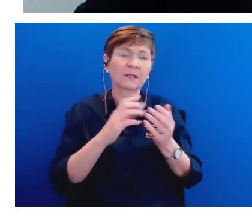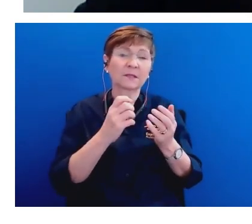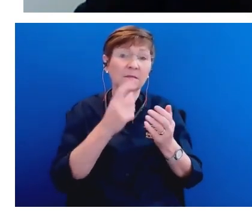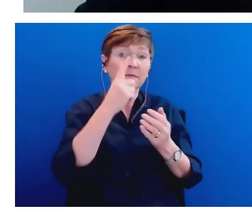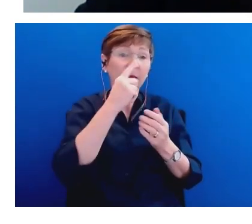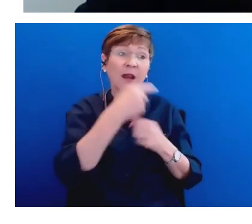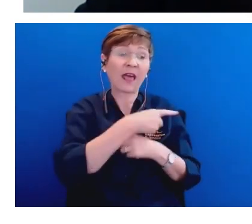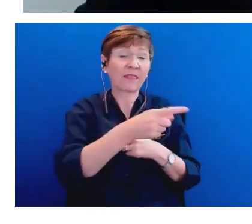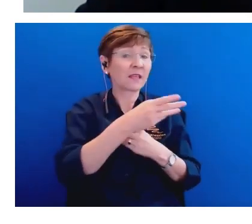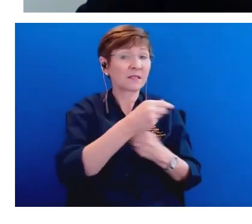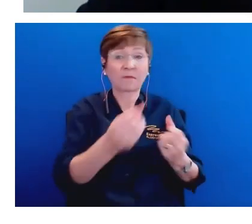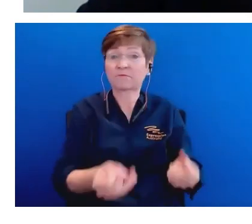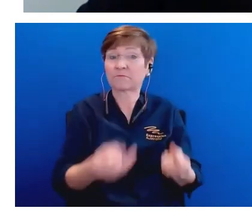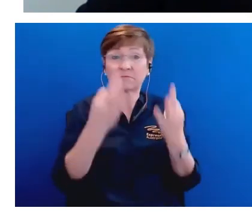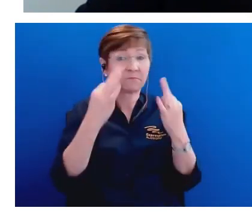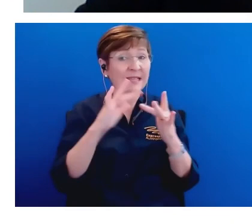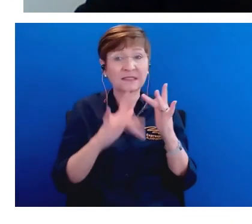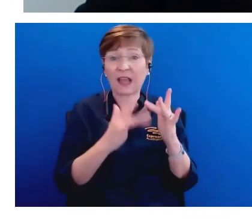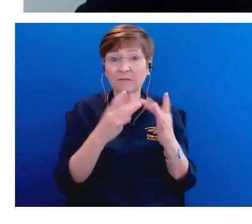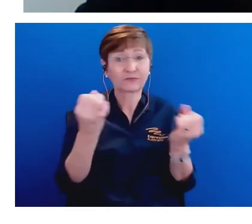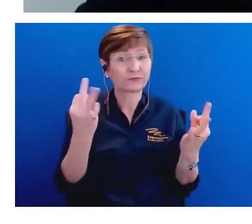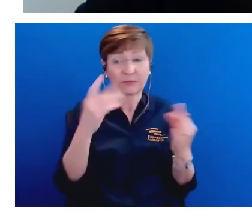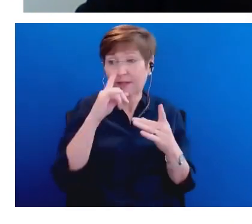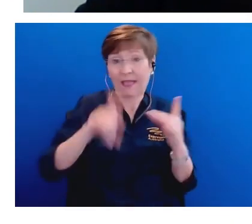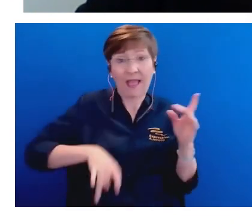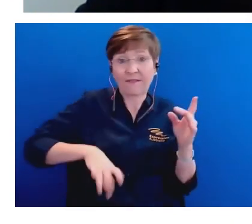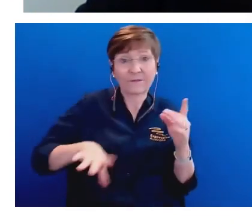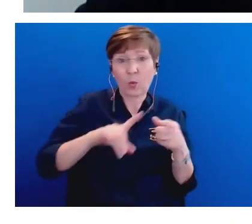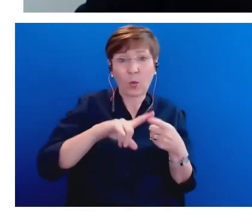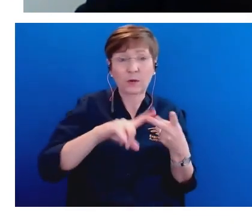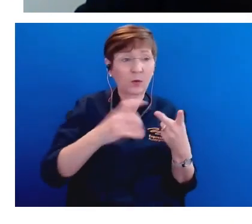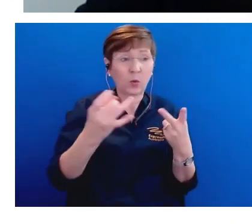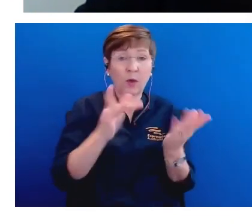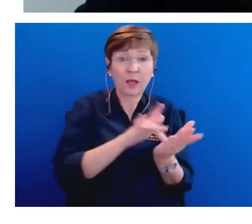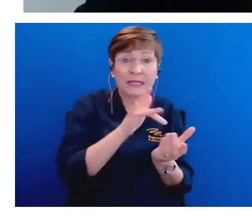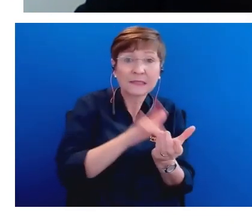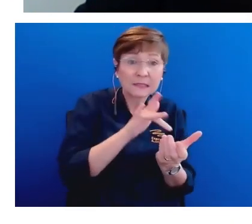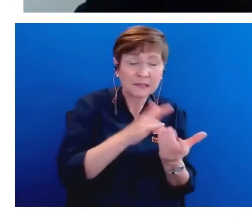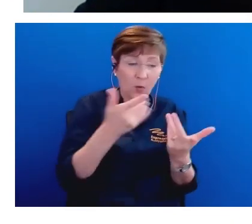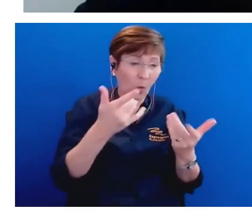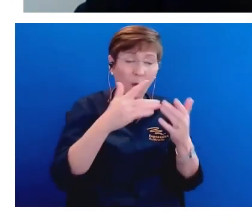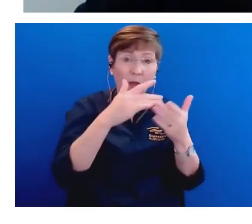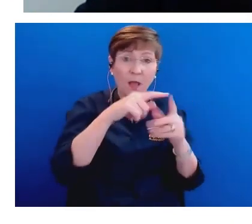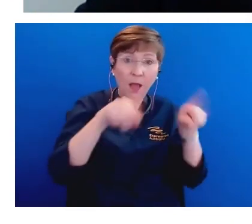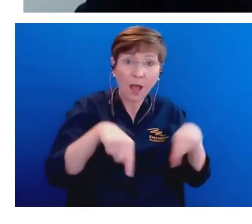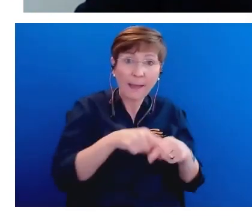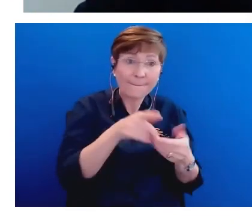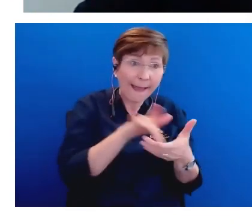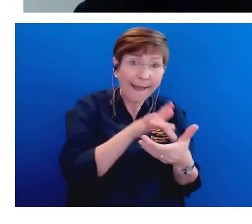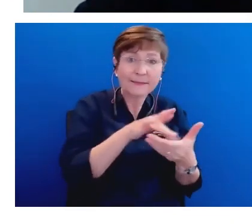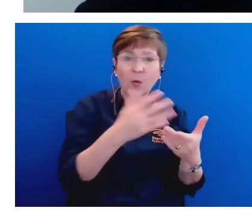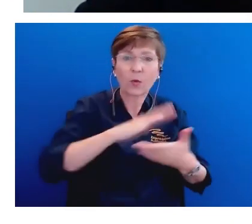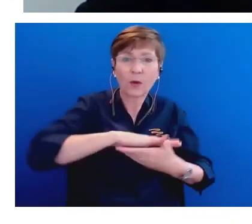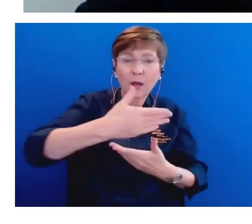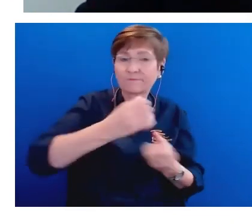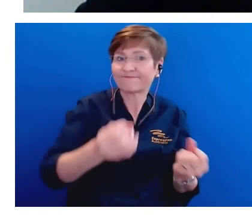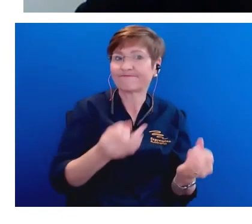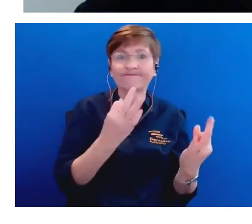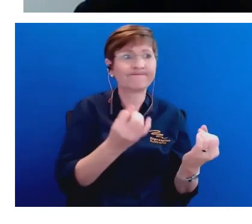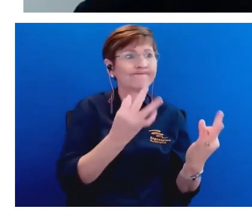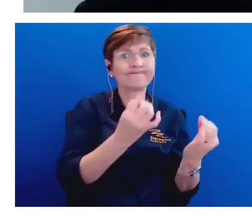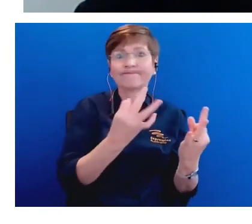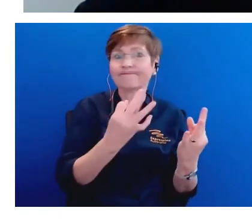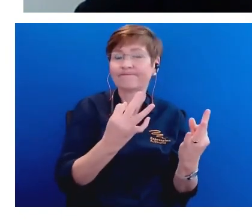access to the web or access to the same extent as others. And the flow-on effects that this is going to have for things